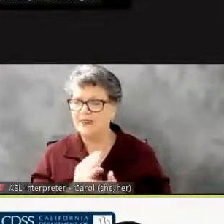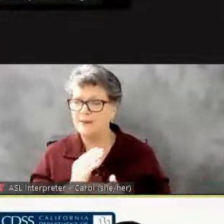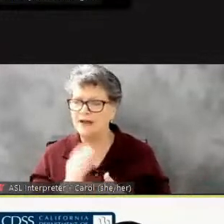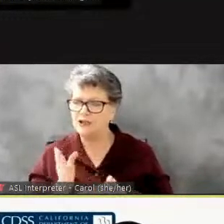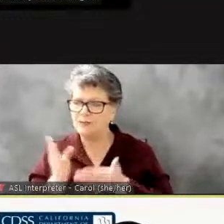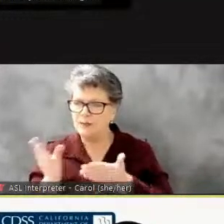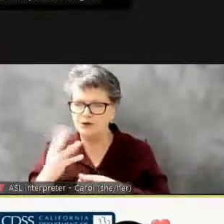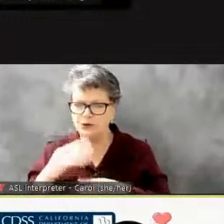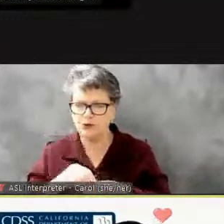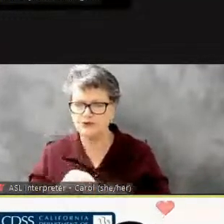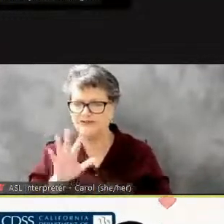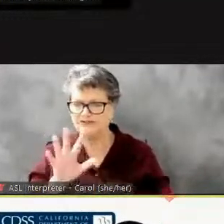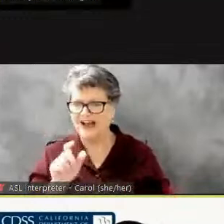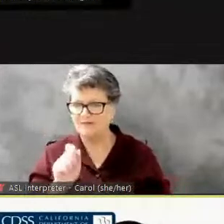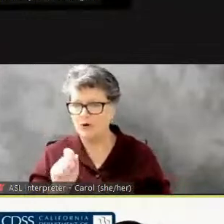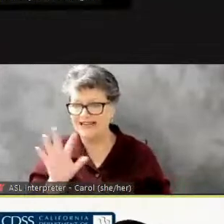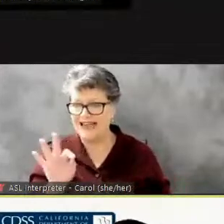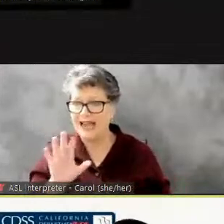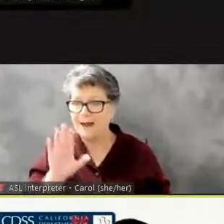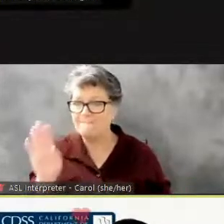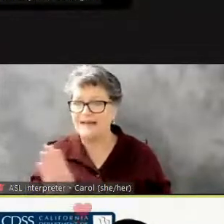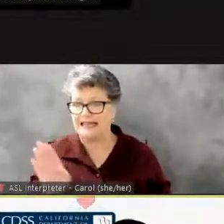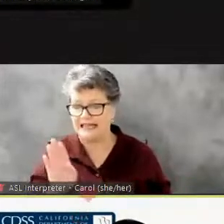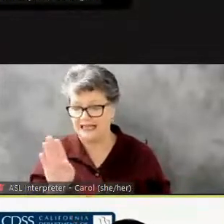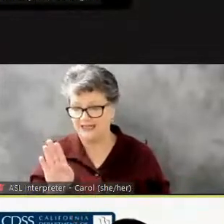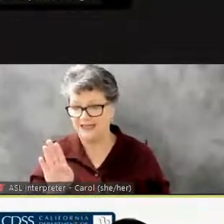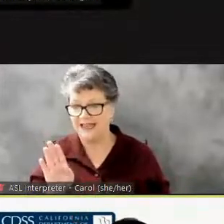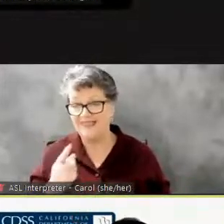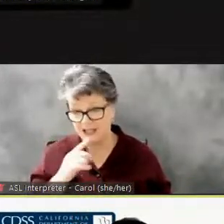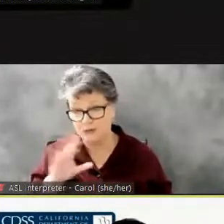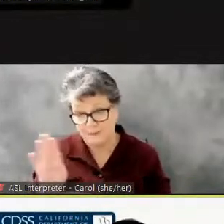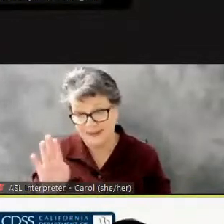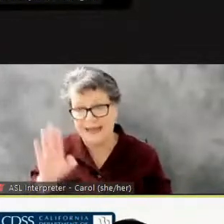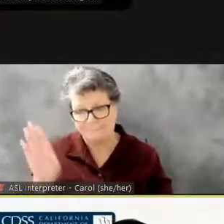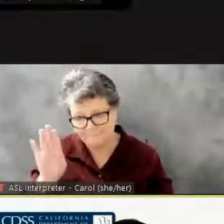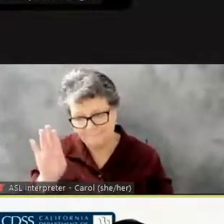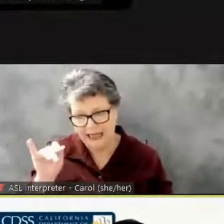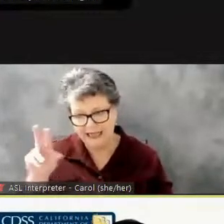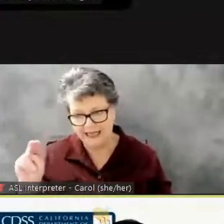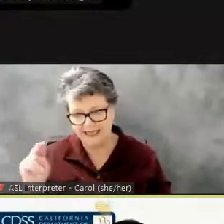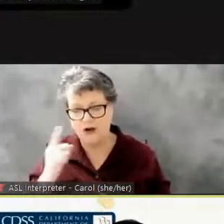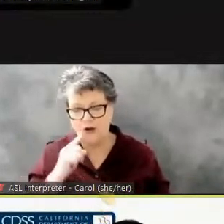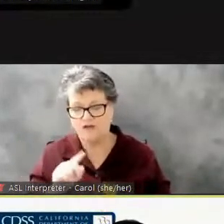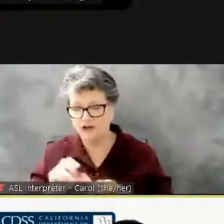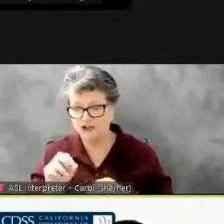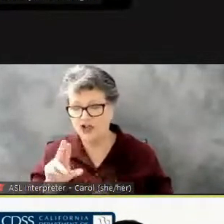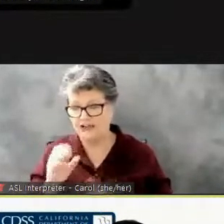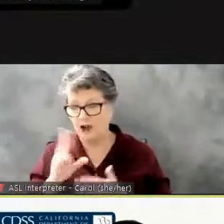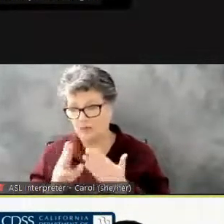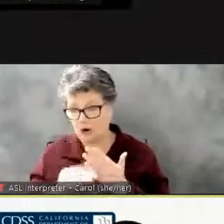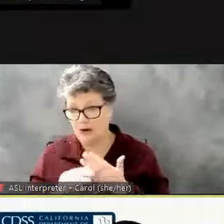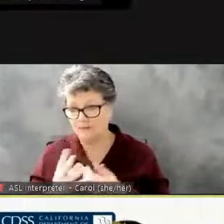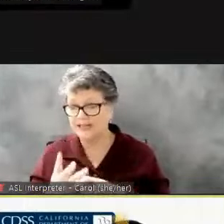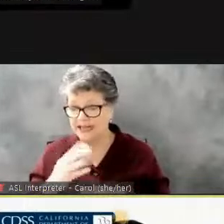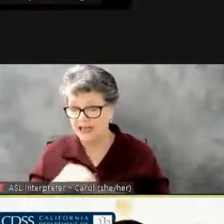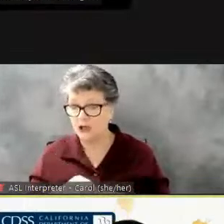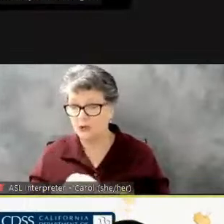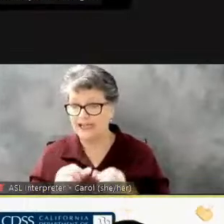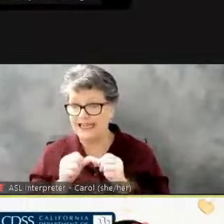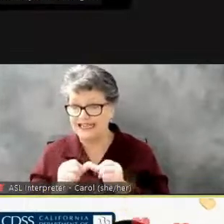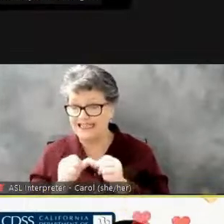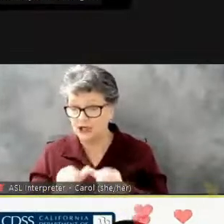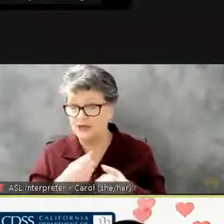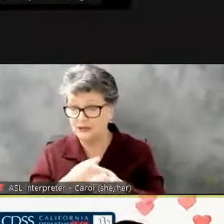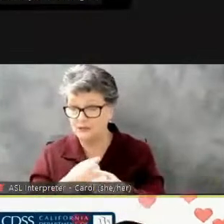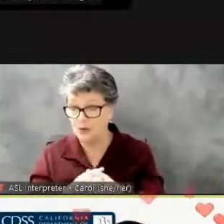includes $5.9 billion, and I said that was a B, billion, for childcare programs, including continuous support